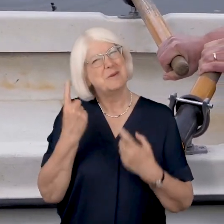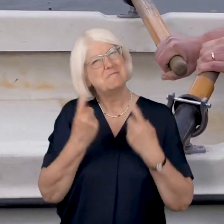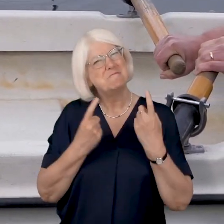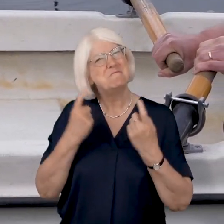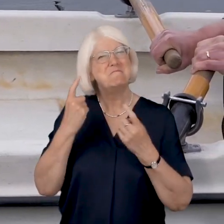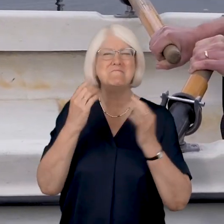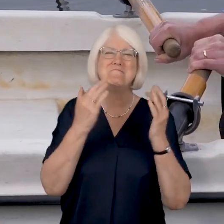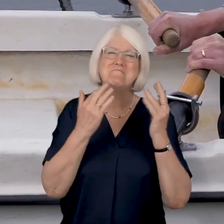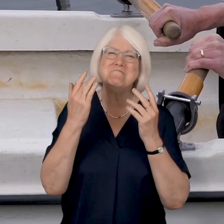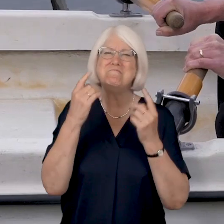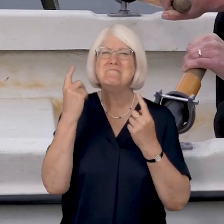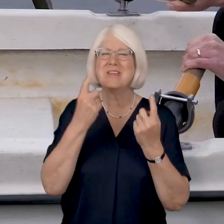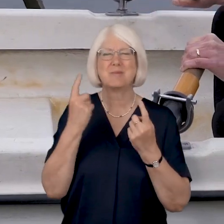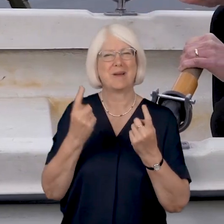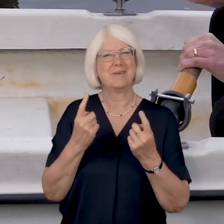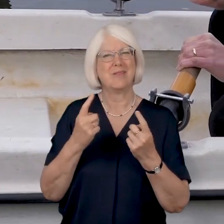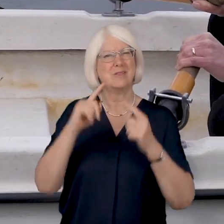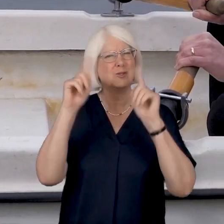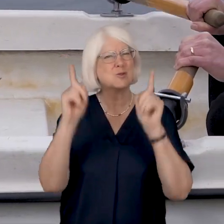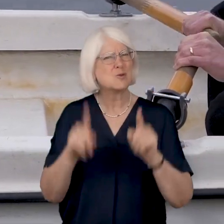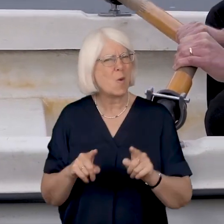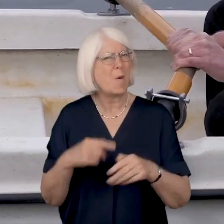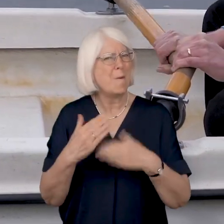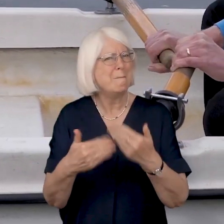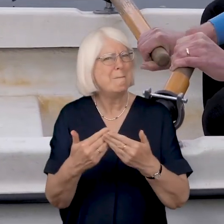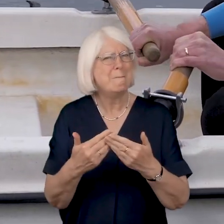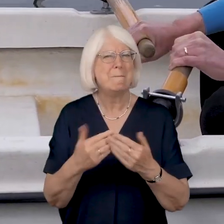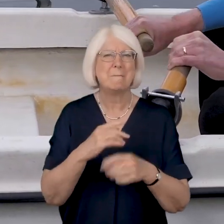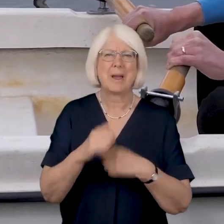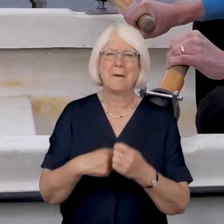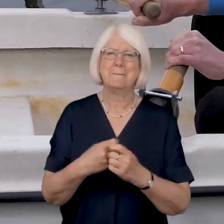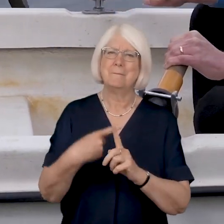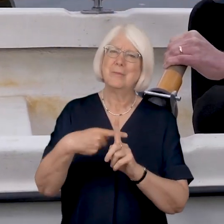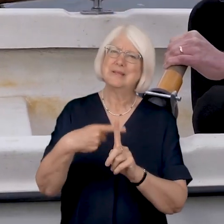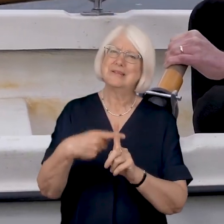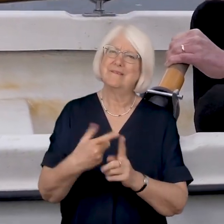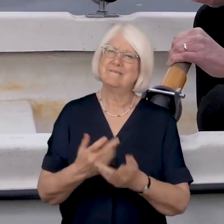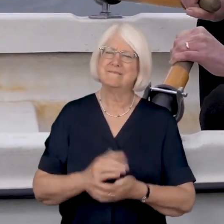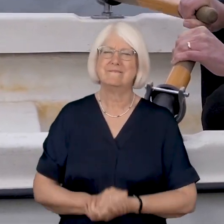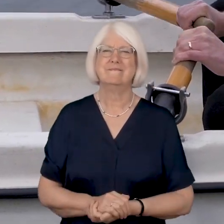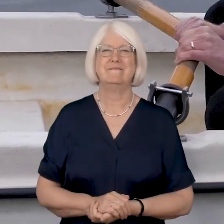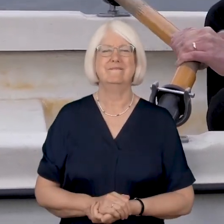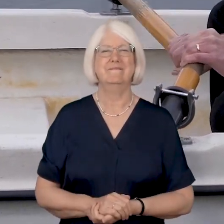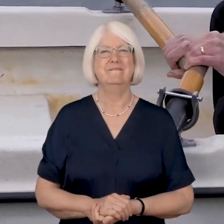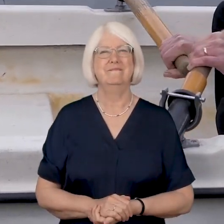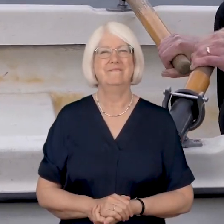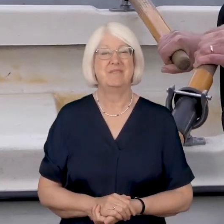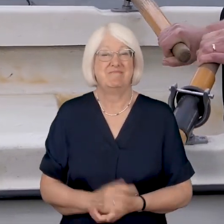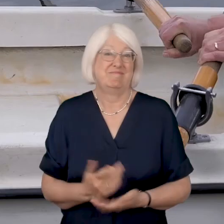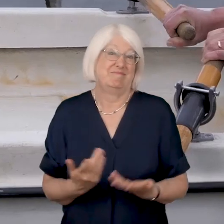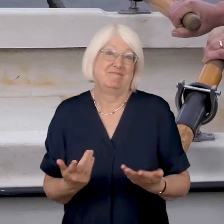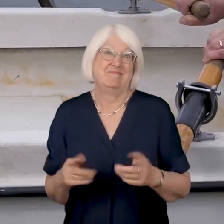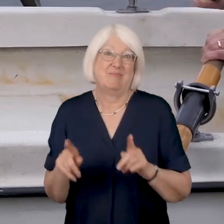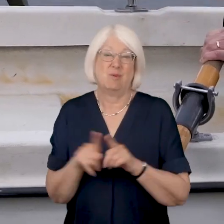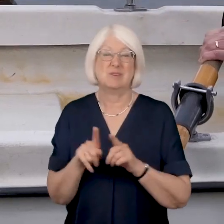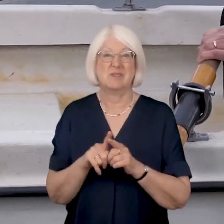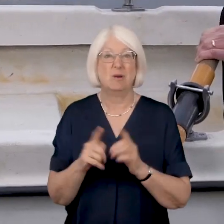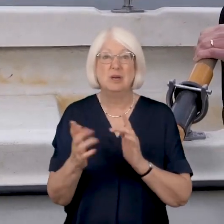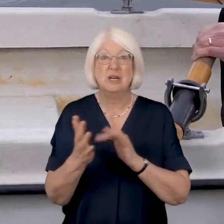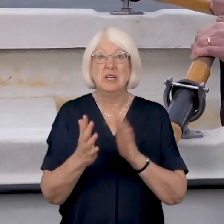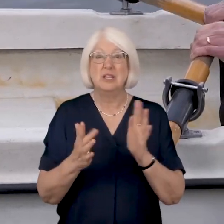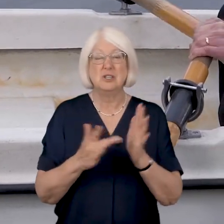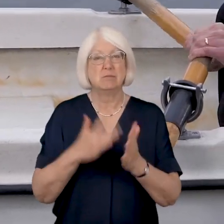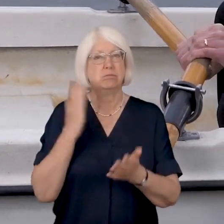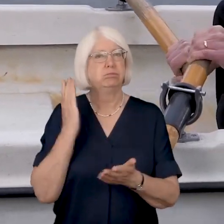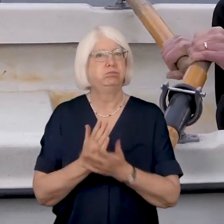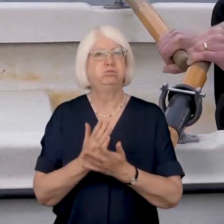about the storm and trying to sort of reframe it as something a bit more positive. And I guess the other thing that intrigues me about this passage is that either Jesus was